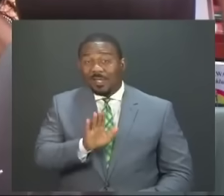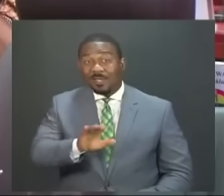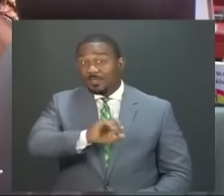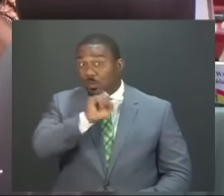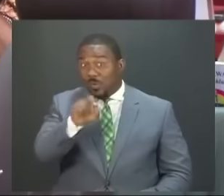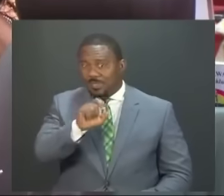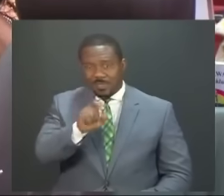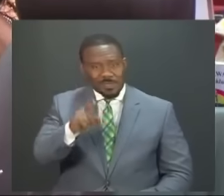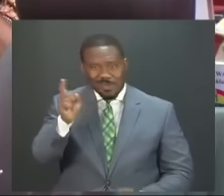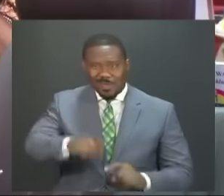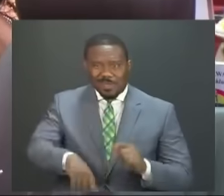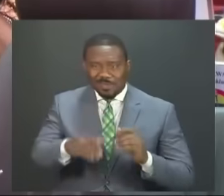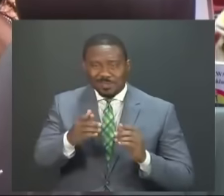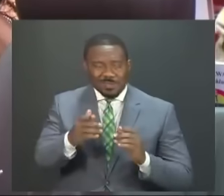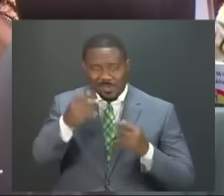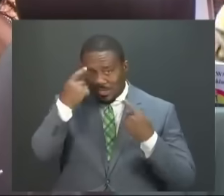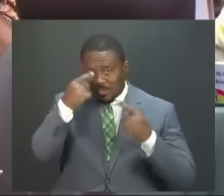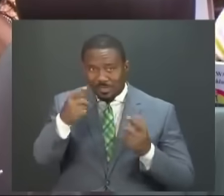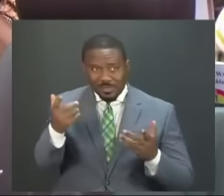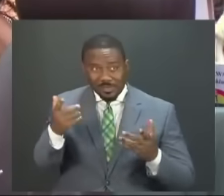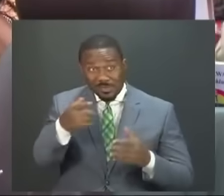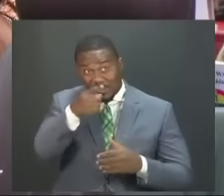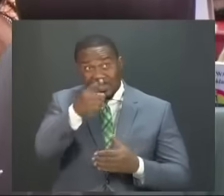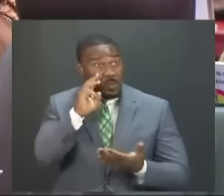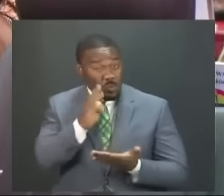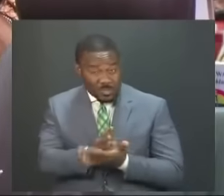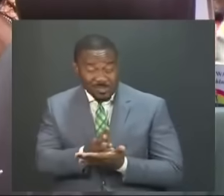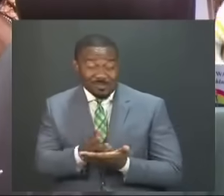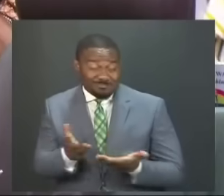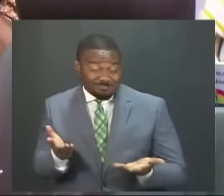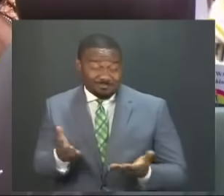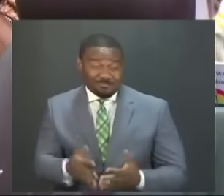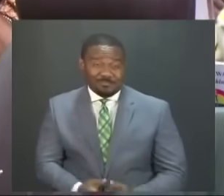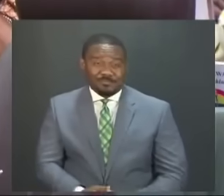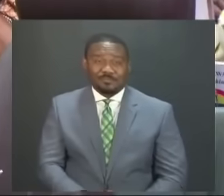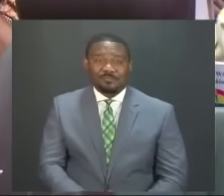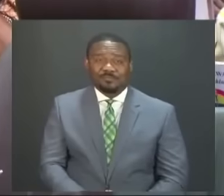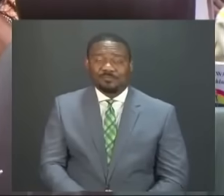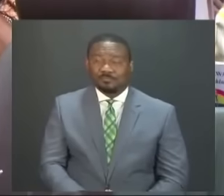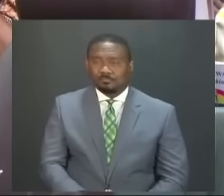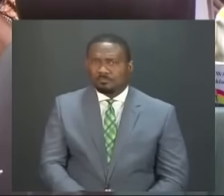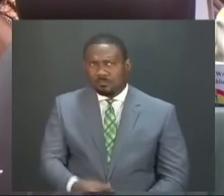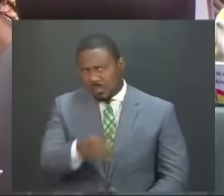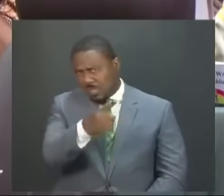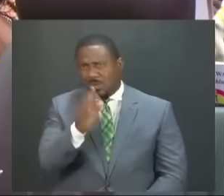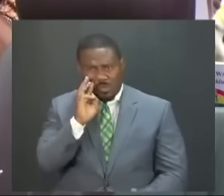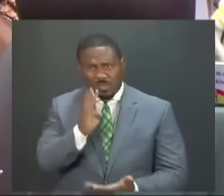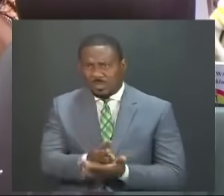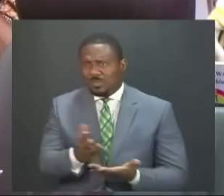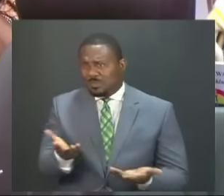agreement at conclave. So, Speaker is a witness to that agreement. That was the agreement at conclave.